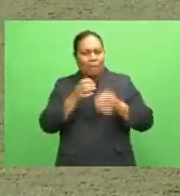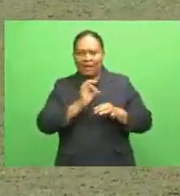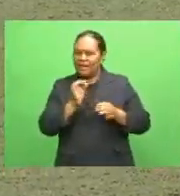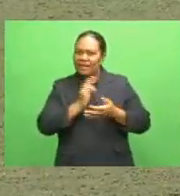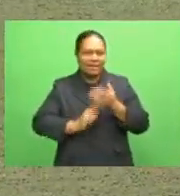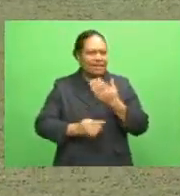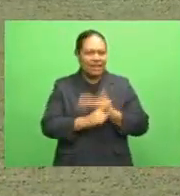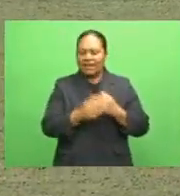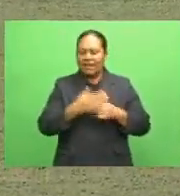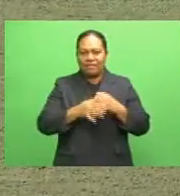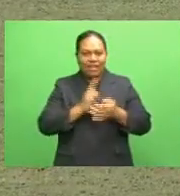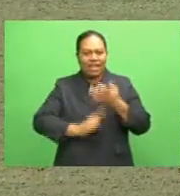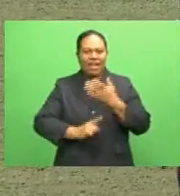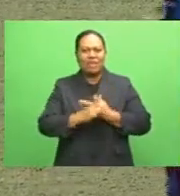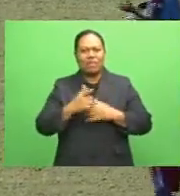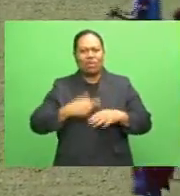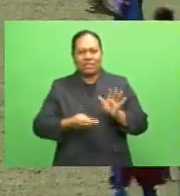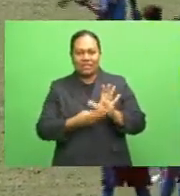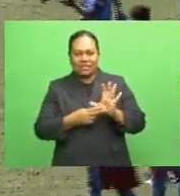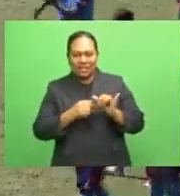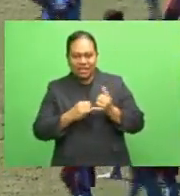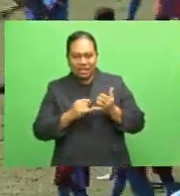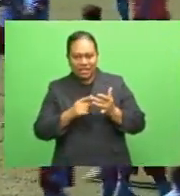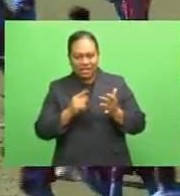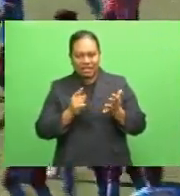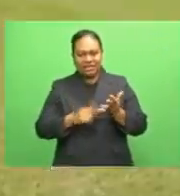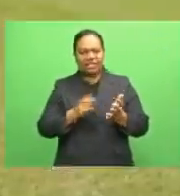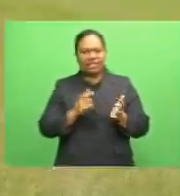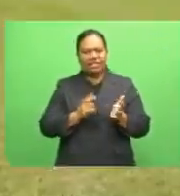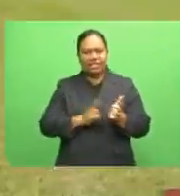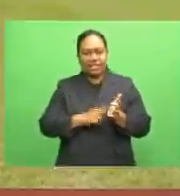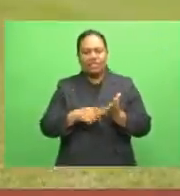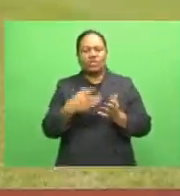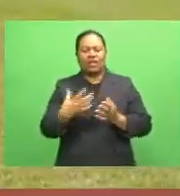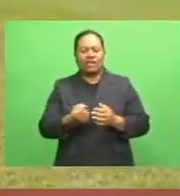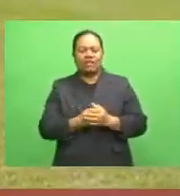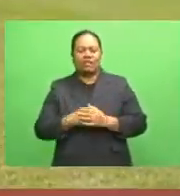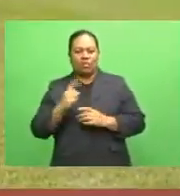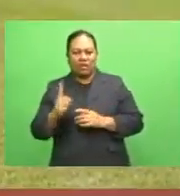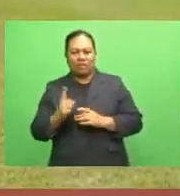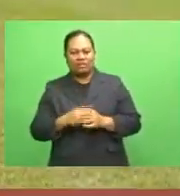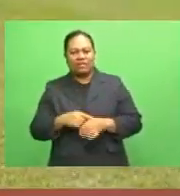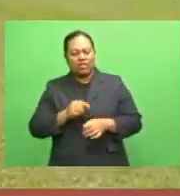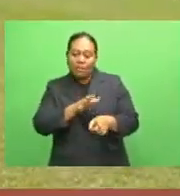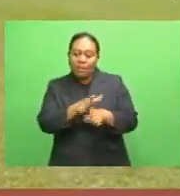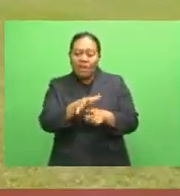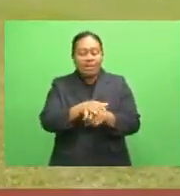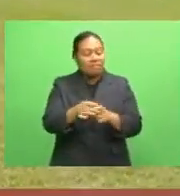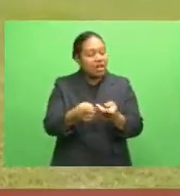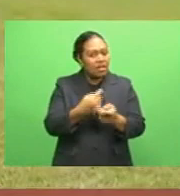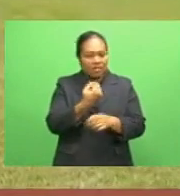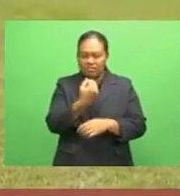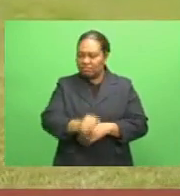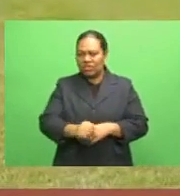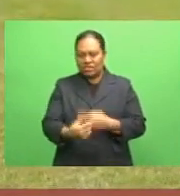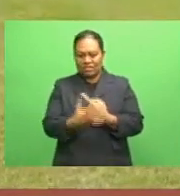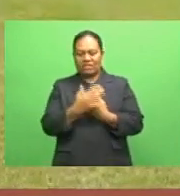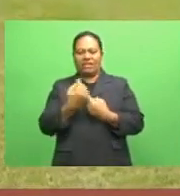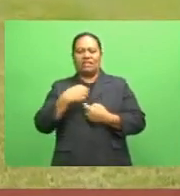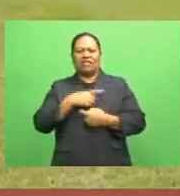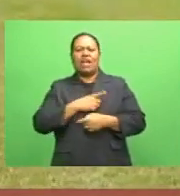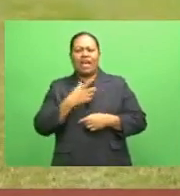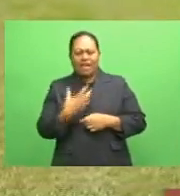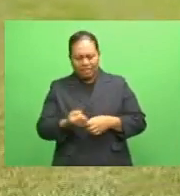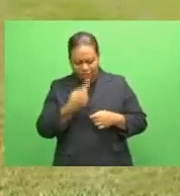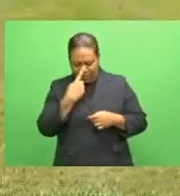way, with Nesinu holding them to yet another 1-1 draw. Nobody else to blame. I think so. We have ourselves to blame. Had a lot of opportunities to score.